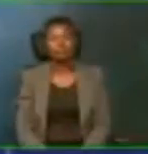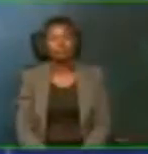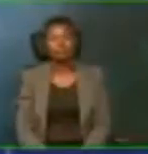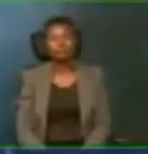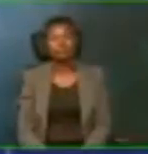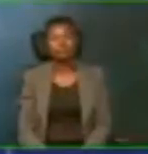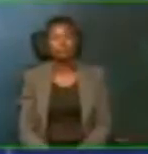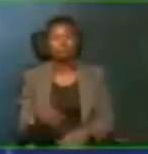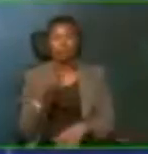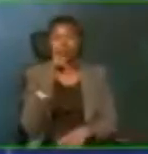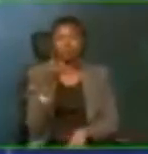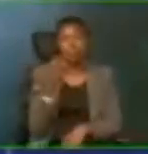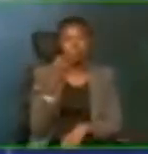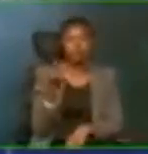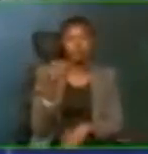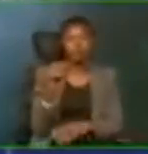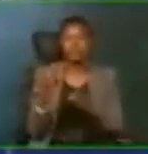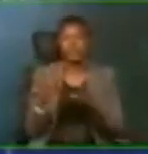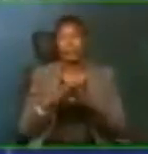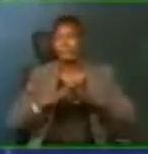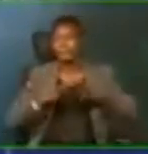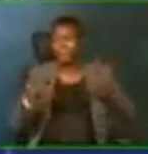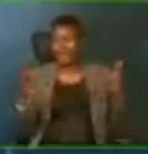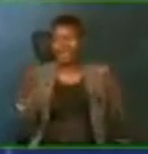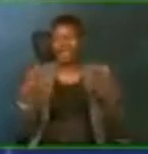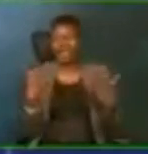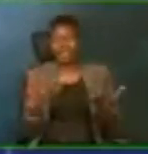One of the big things